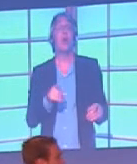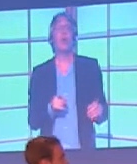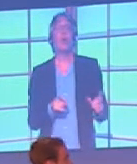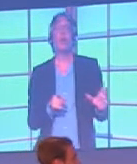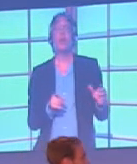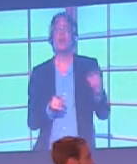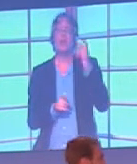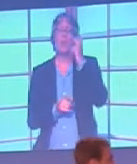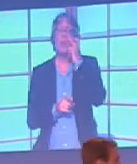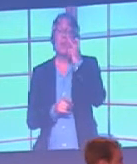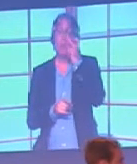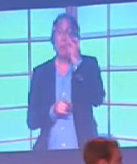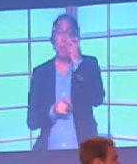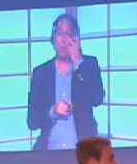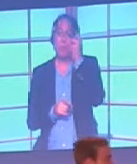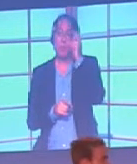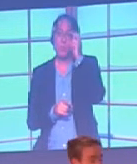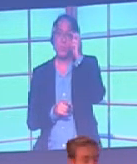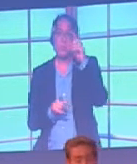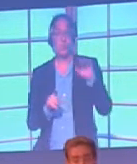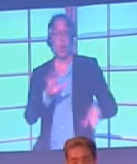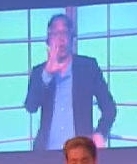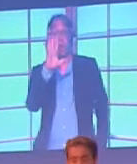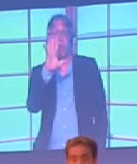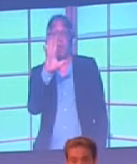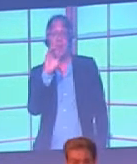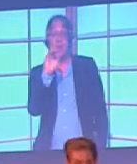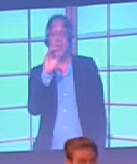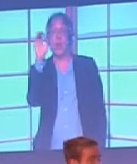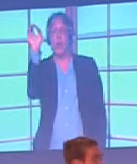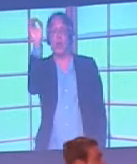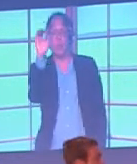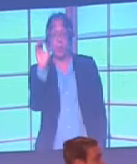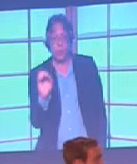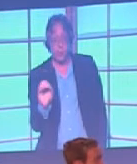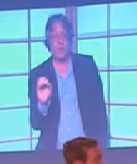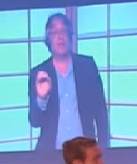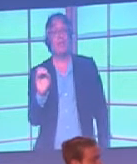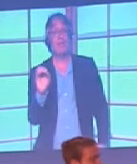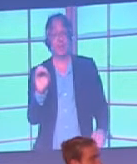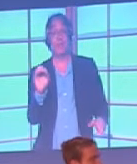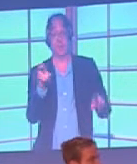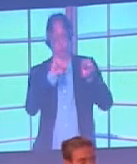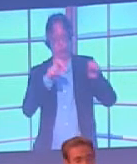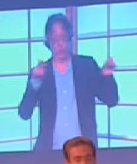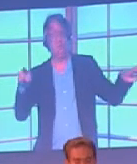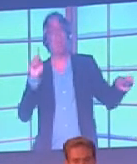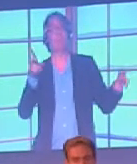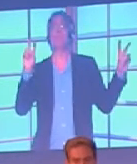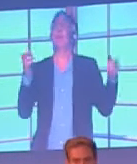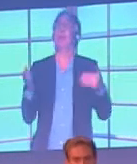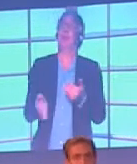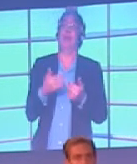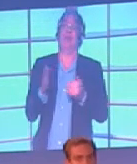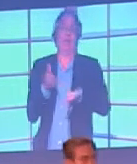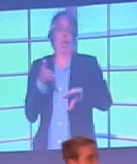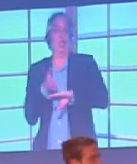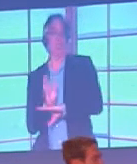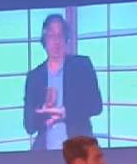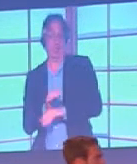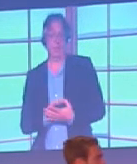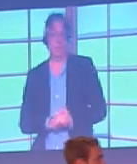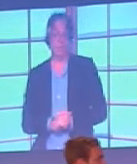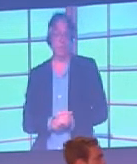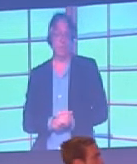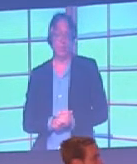50% of seats also reserved for them. What you need to take into account is on top of that, a